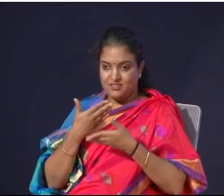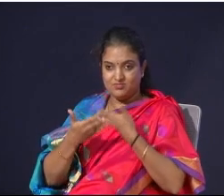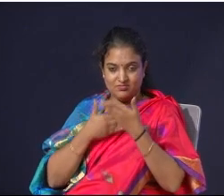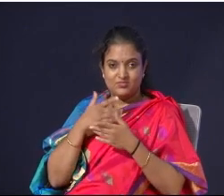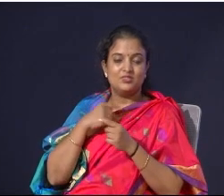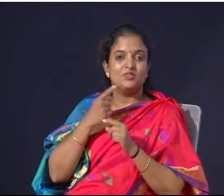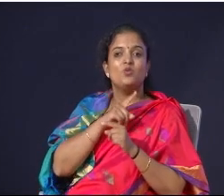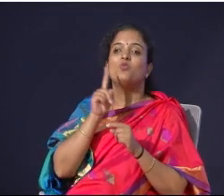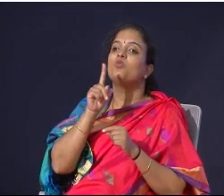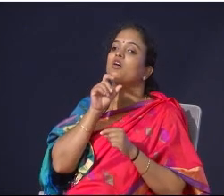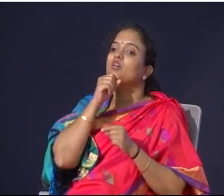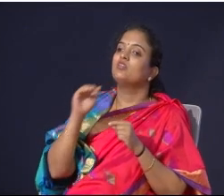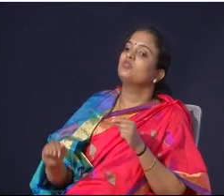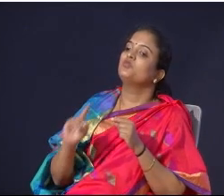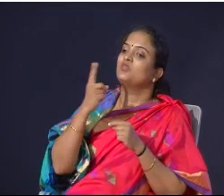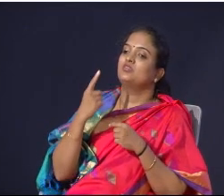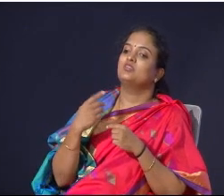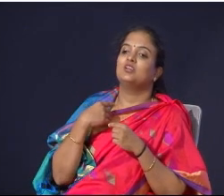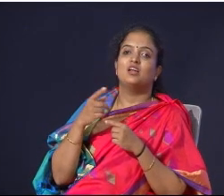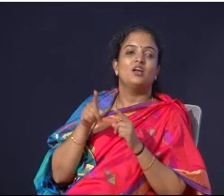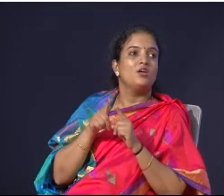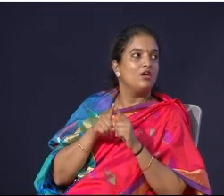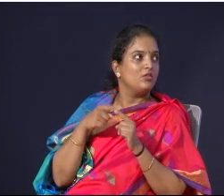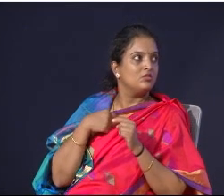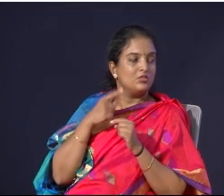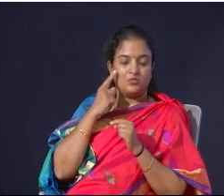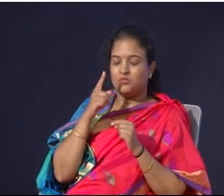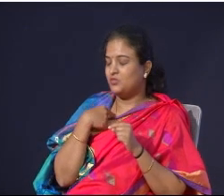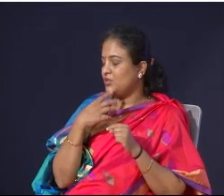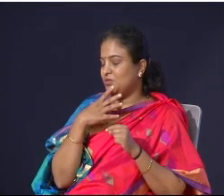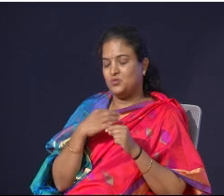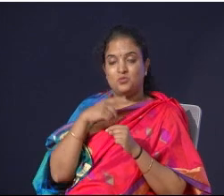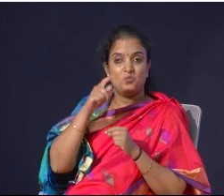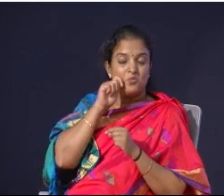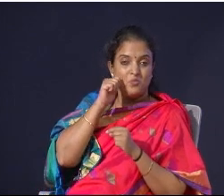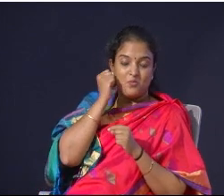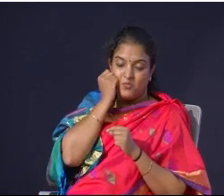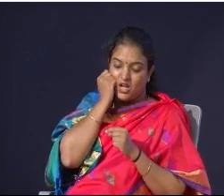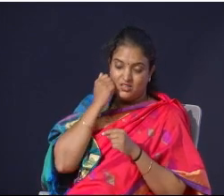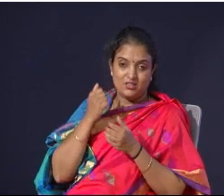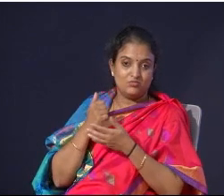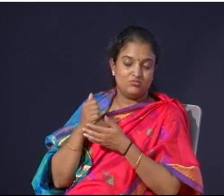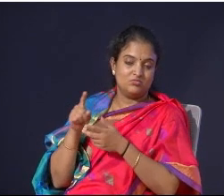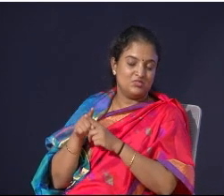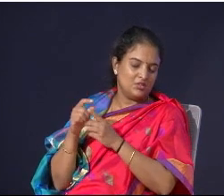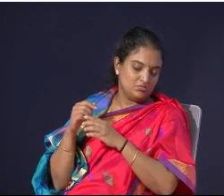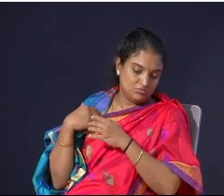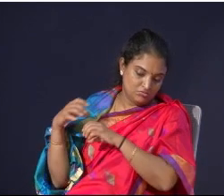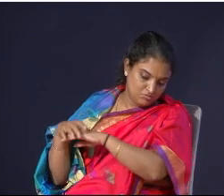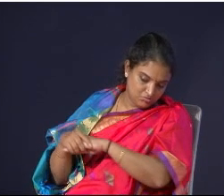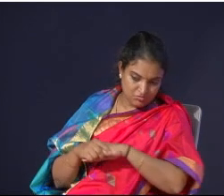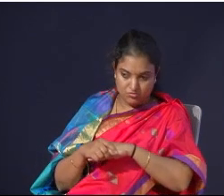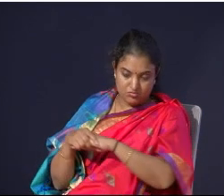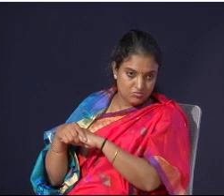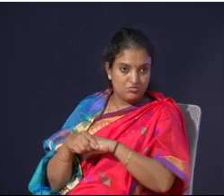So she was just 1 year old when she came to me. And the dedication of the mother, I think, really helped. And she posed as a